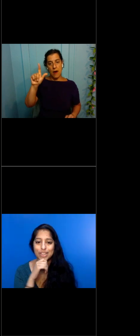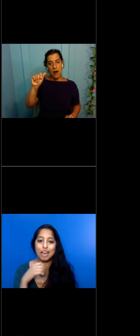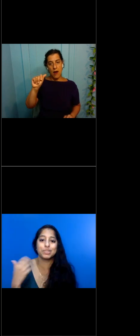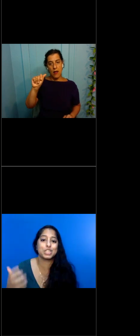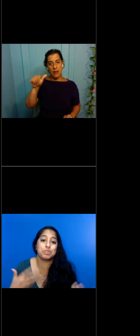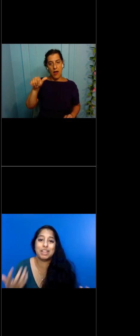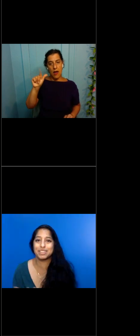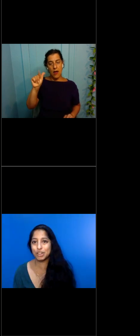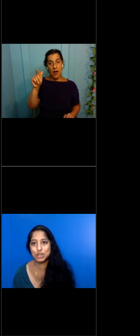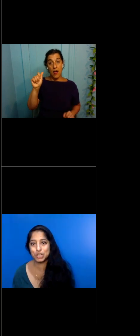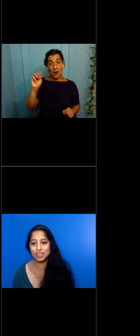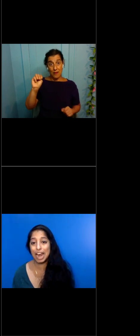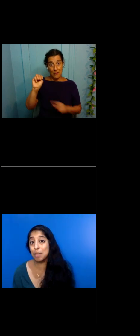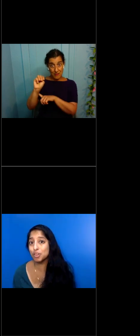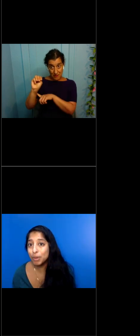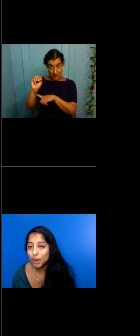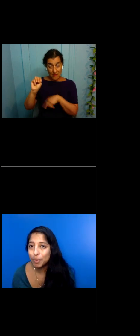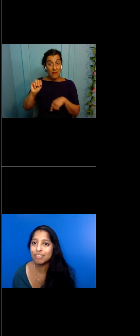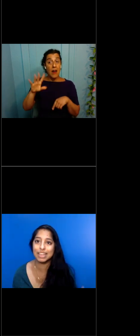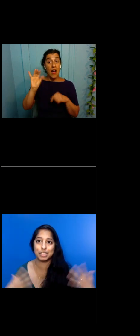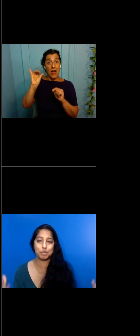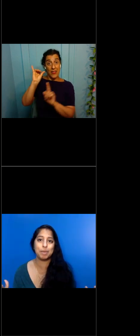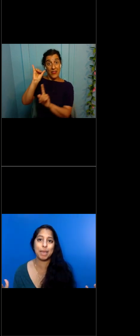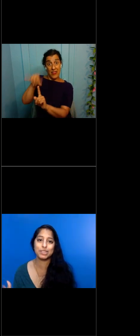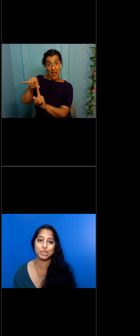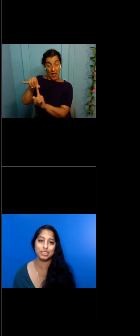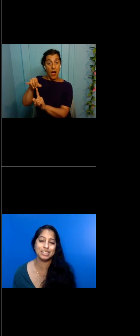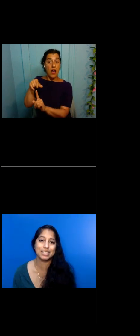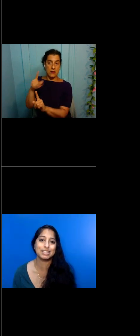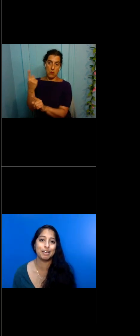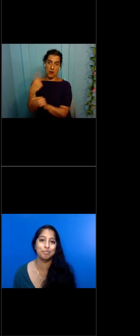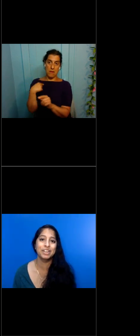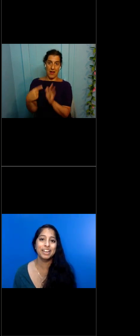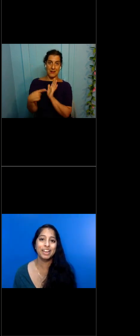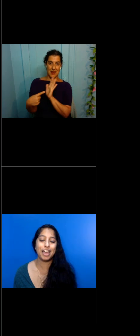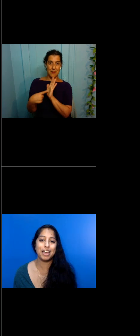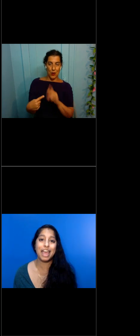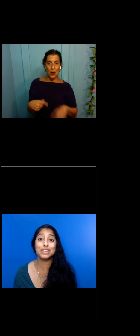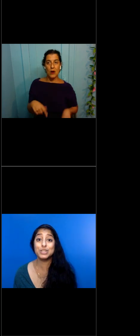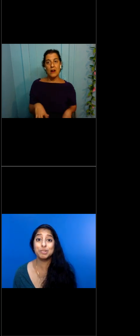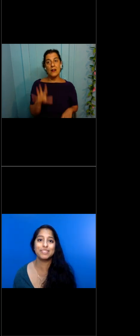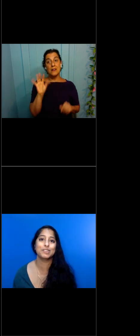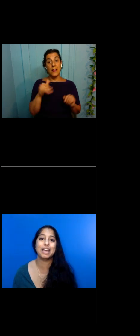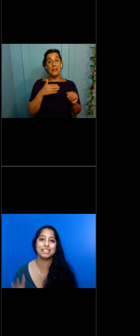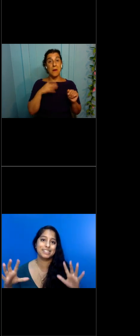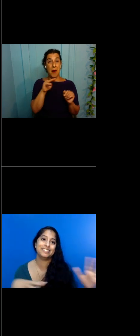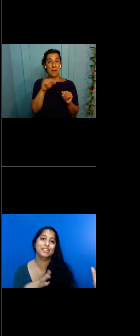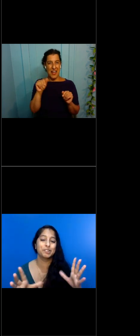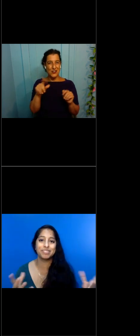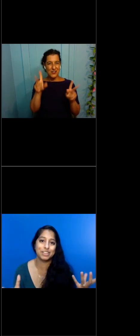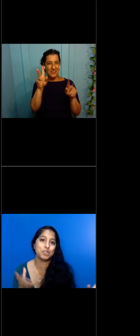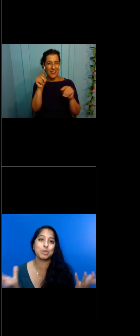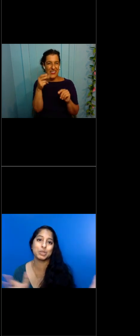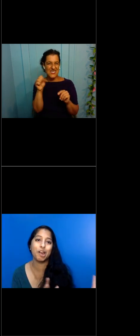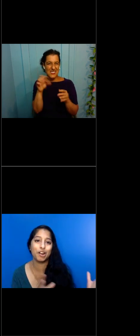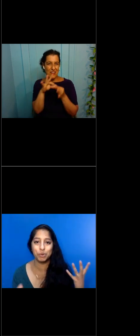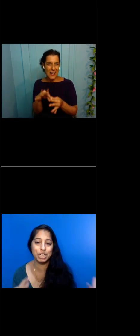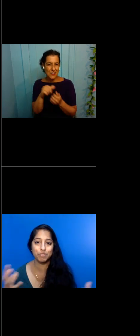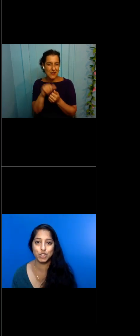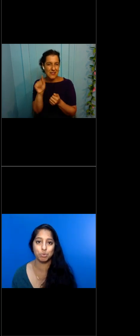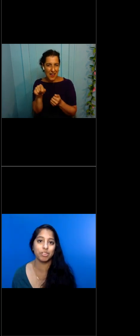ASL is used a lot. Well, this reflects the literature that I'm familiar with. That's like what my master's thesis had to do with. So that's, you know, there's